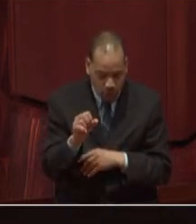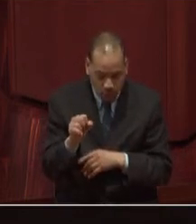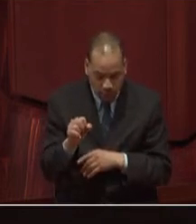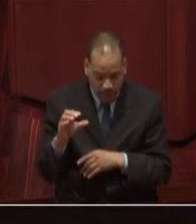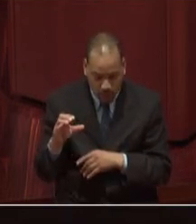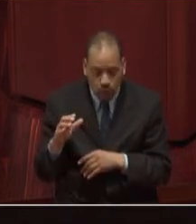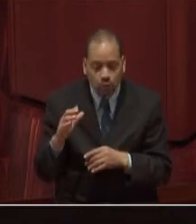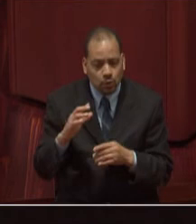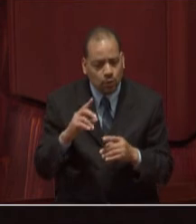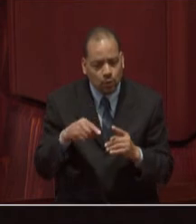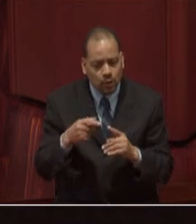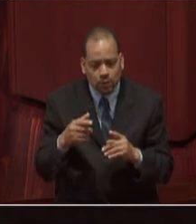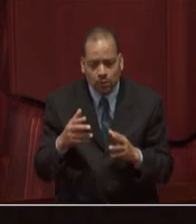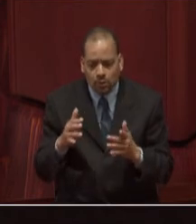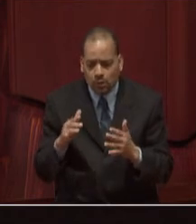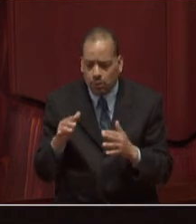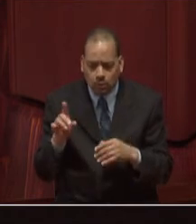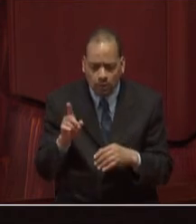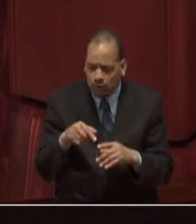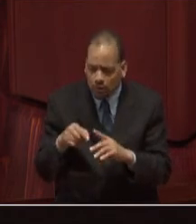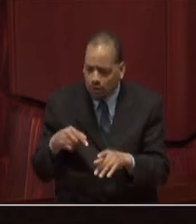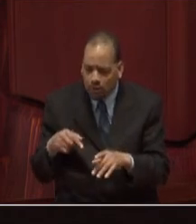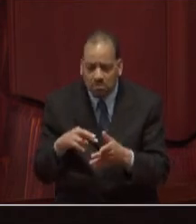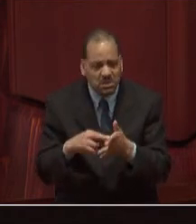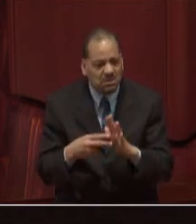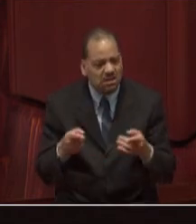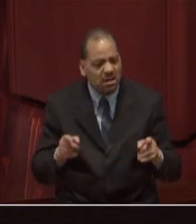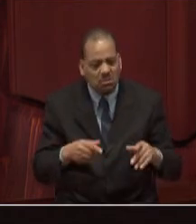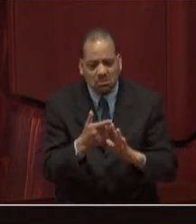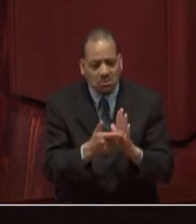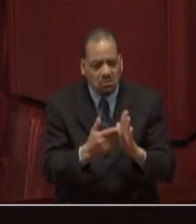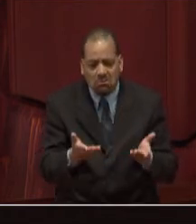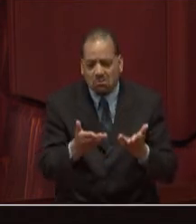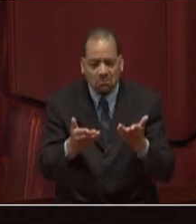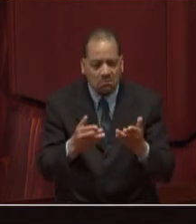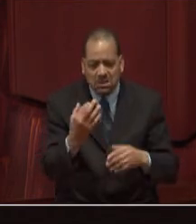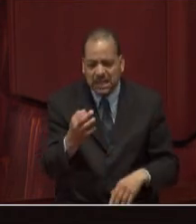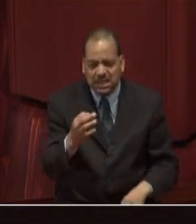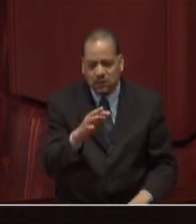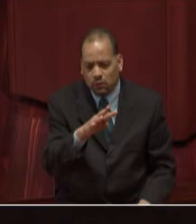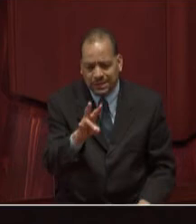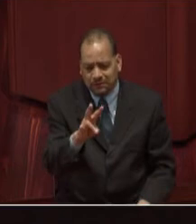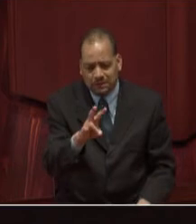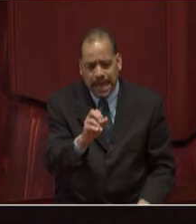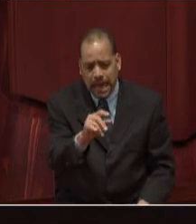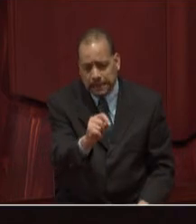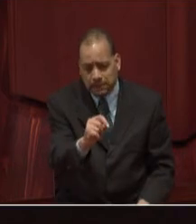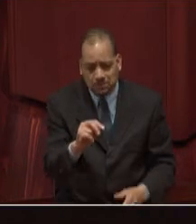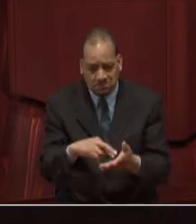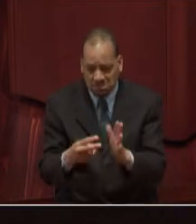to come full bloom in the 1947 Act. It was one of the most bitter